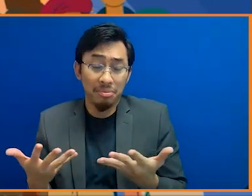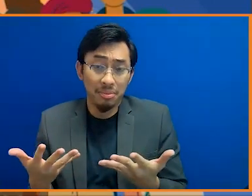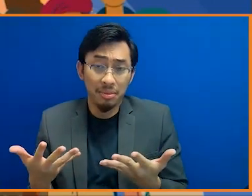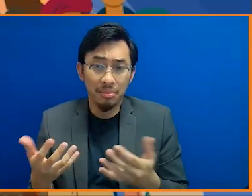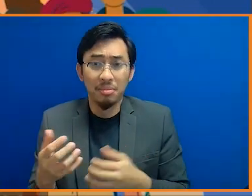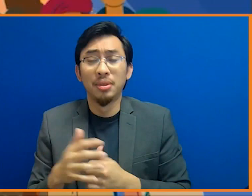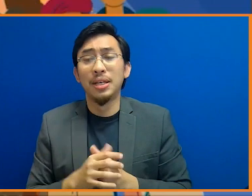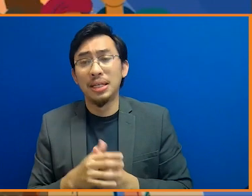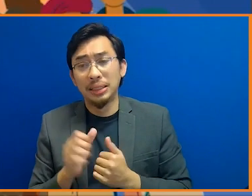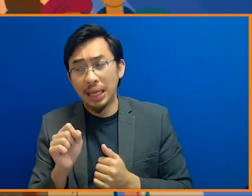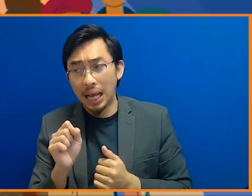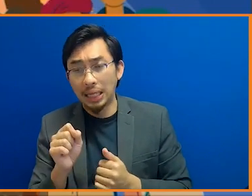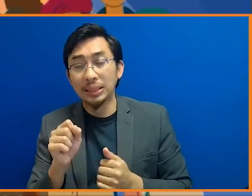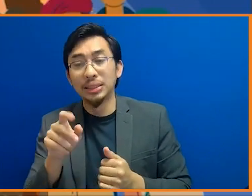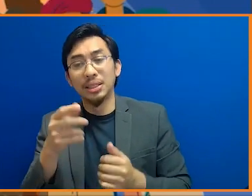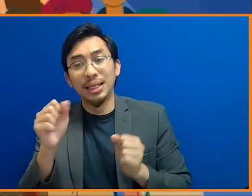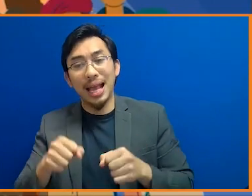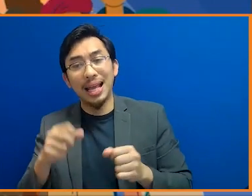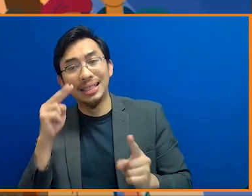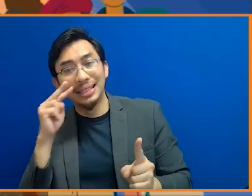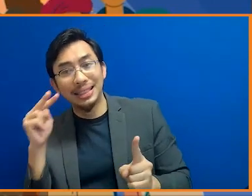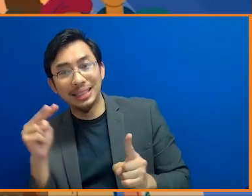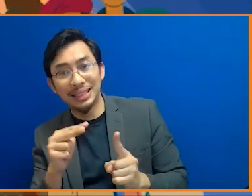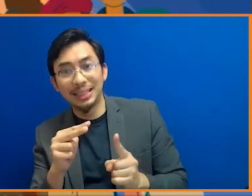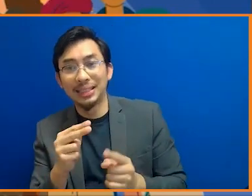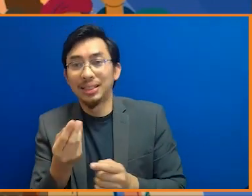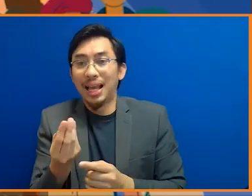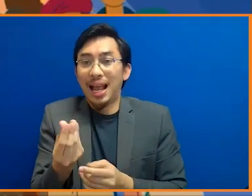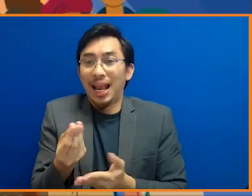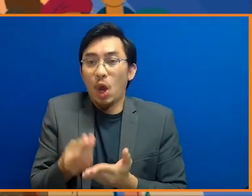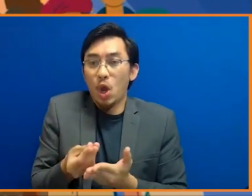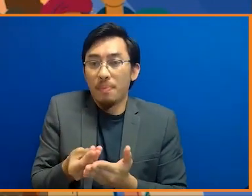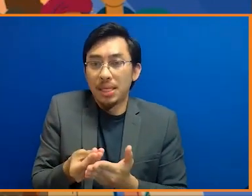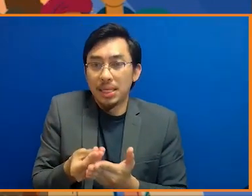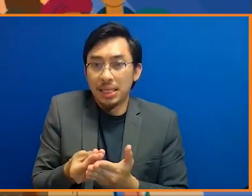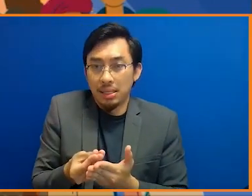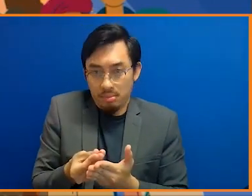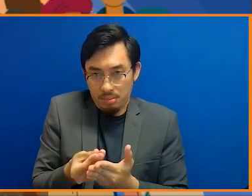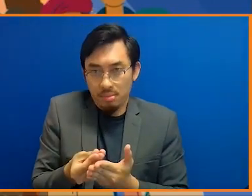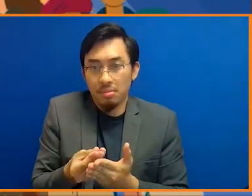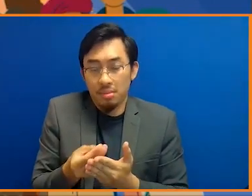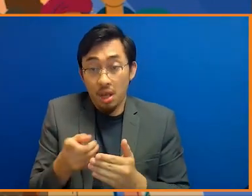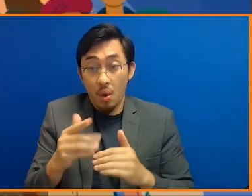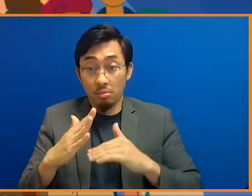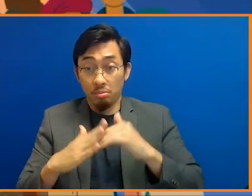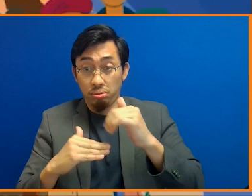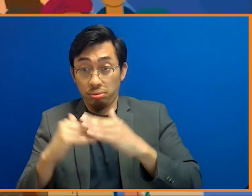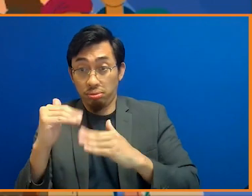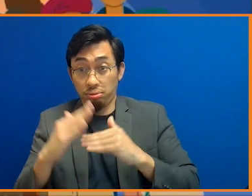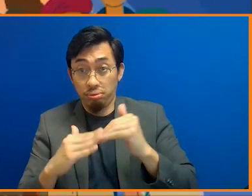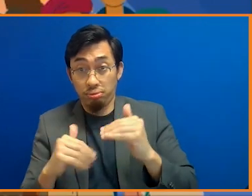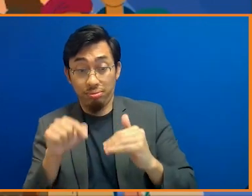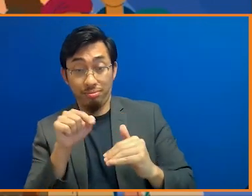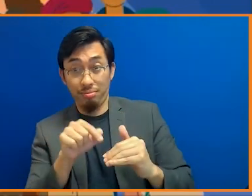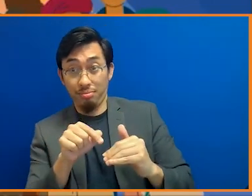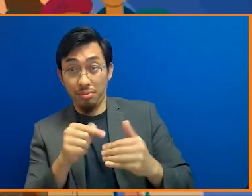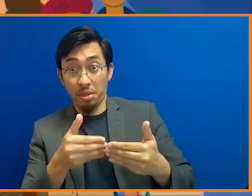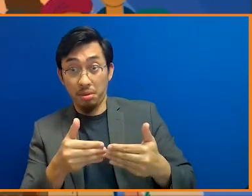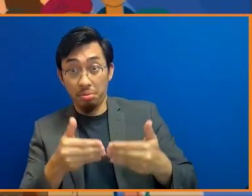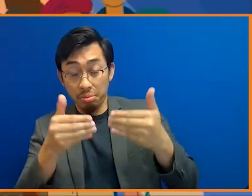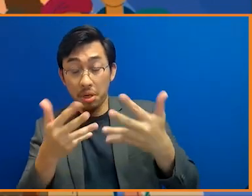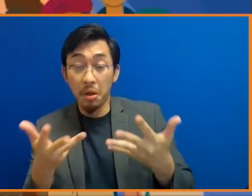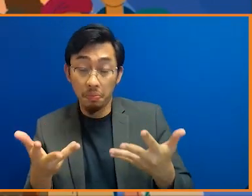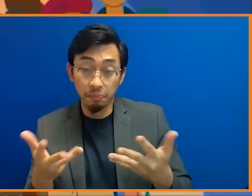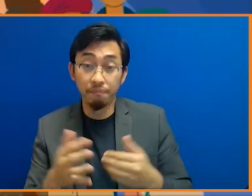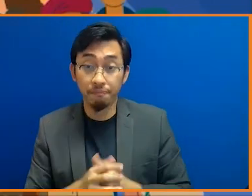Yes, in terms of economic perspective, we probably don't have that much money to construct the